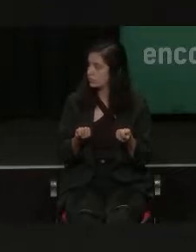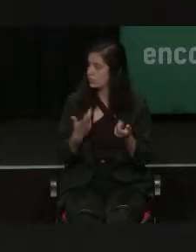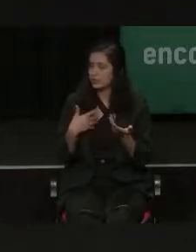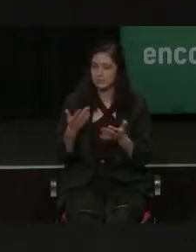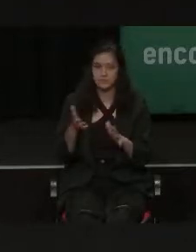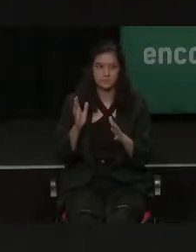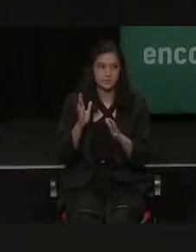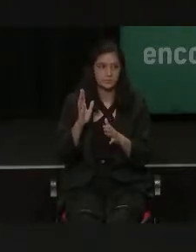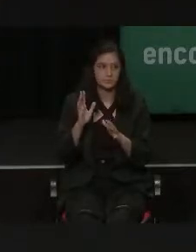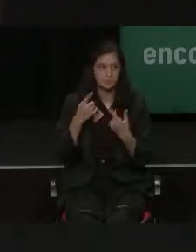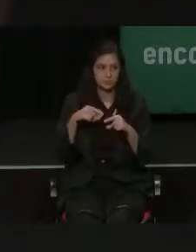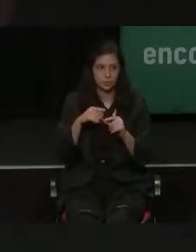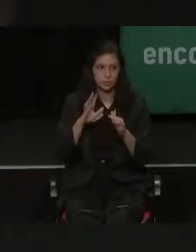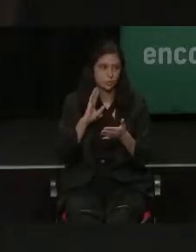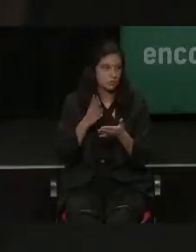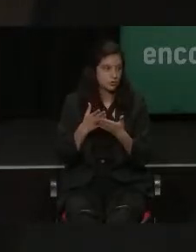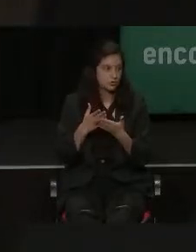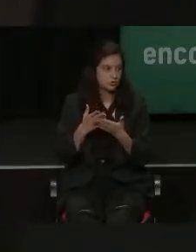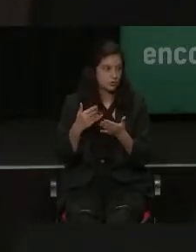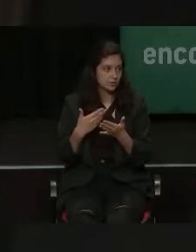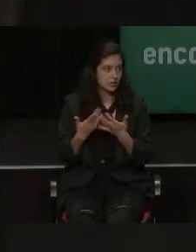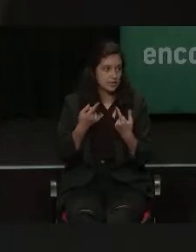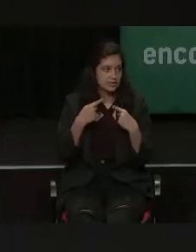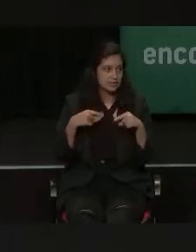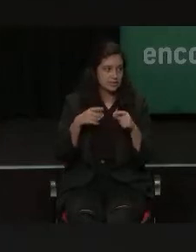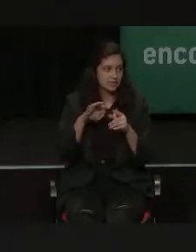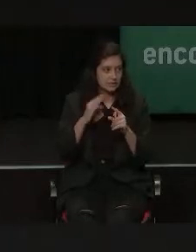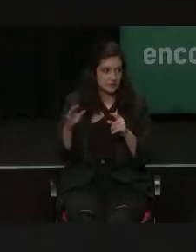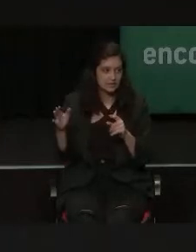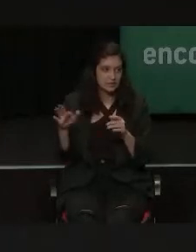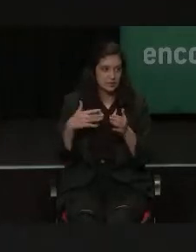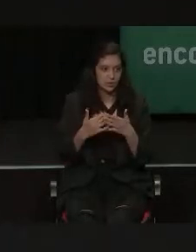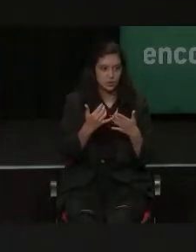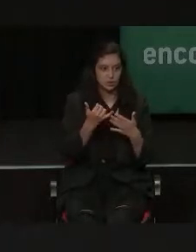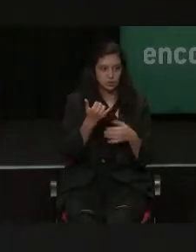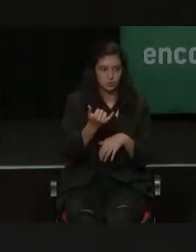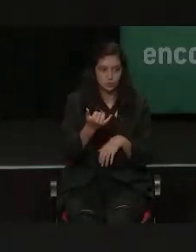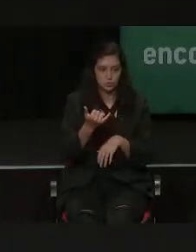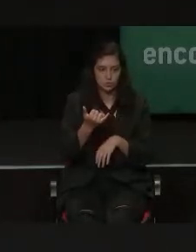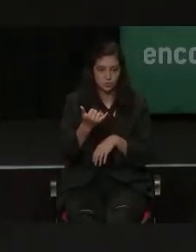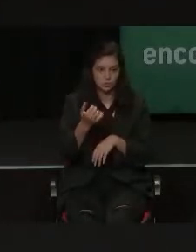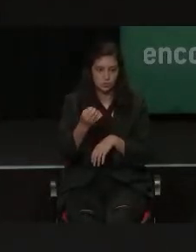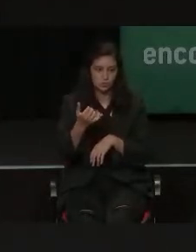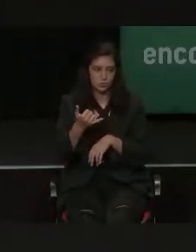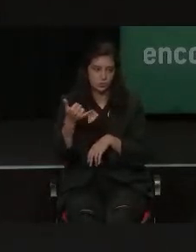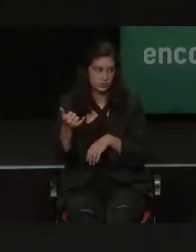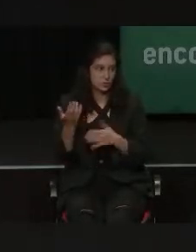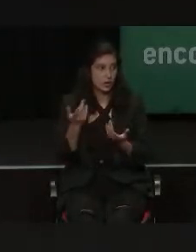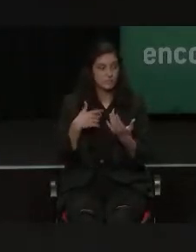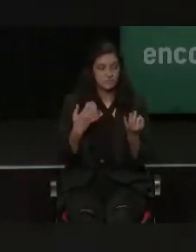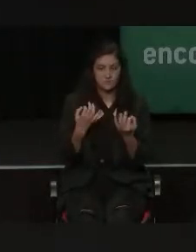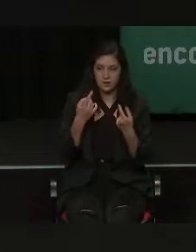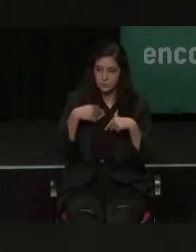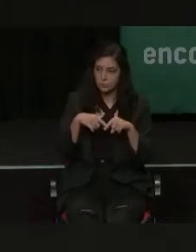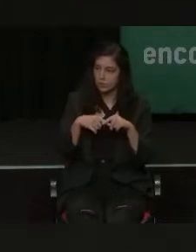session of our Ciencia 2022. And it is, in fact, a session